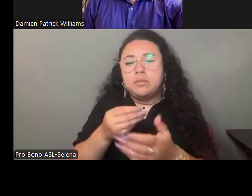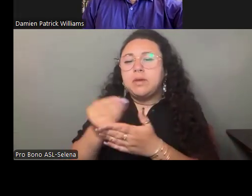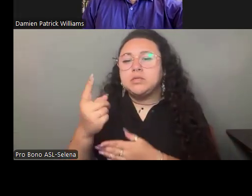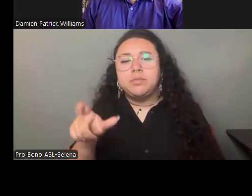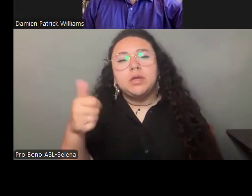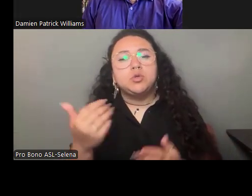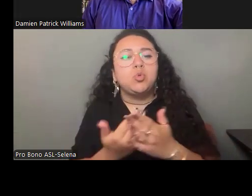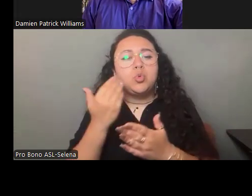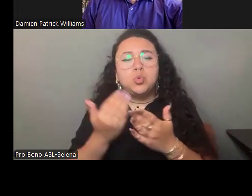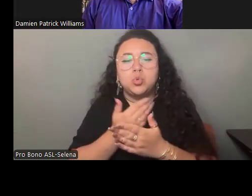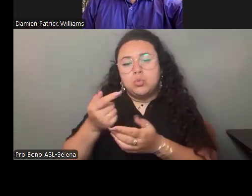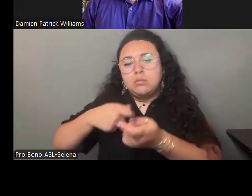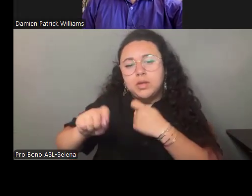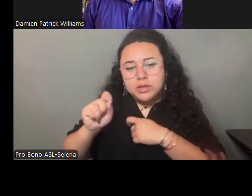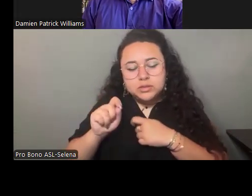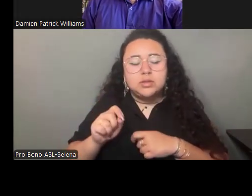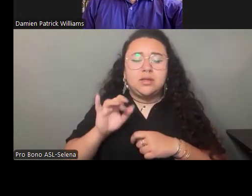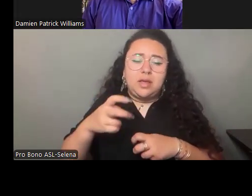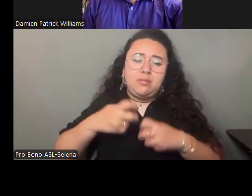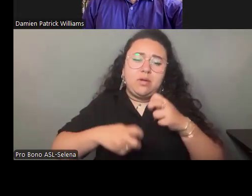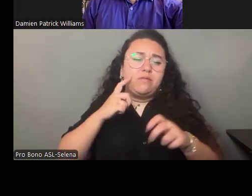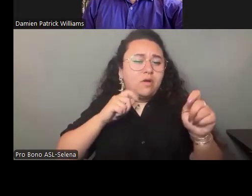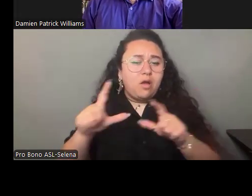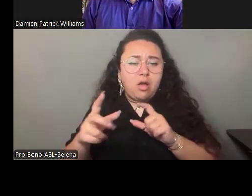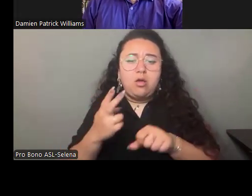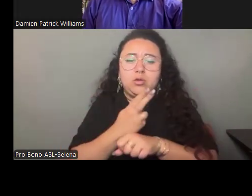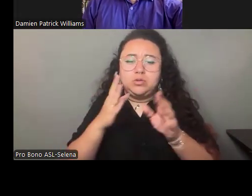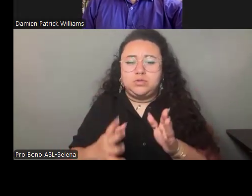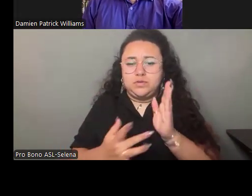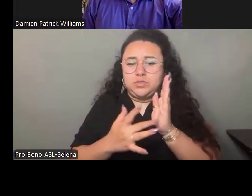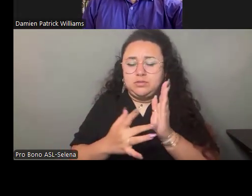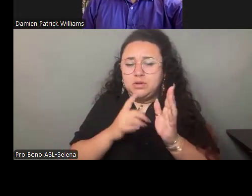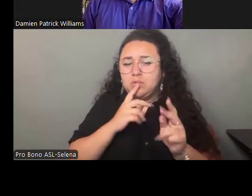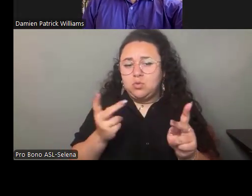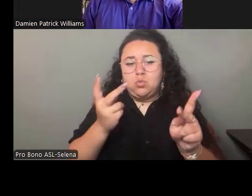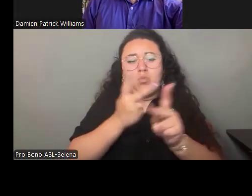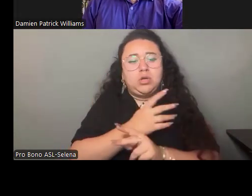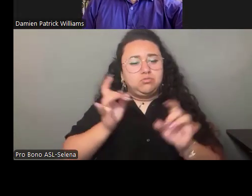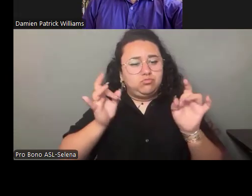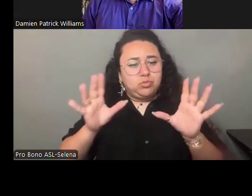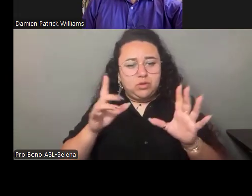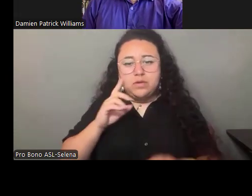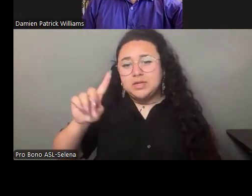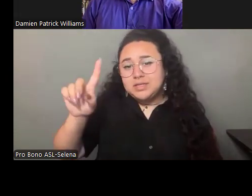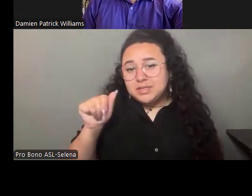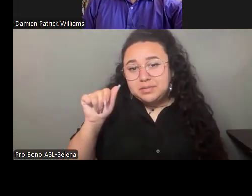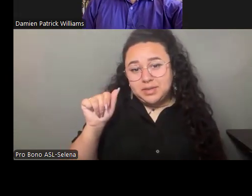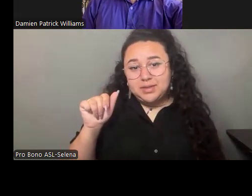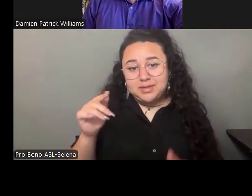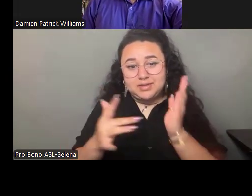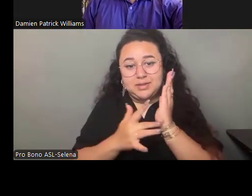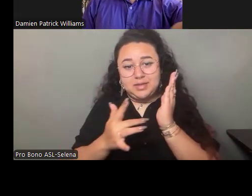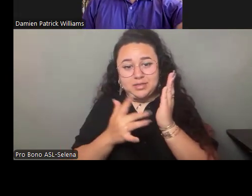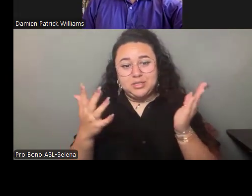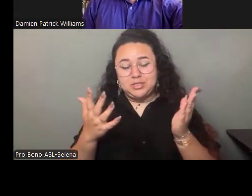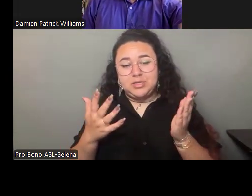of all users of technology, but it's particularly horrifying in the case of disability technologies, especially